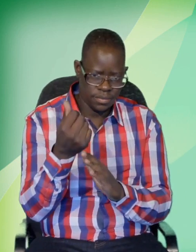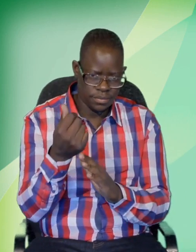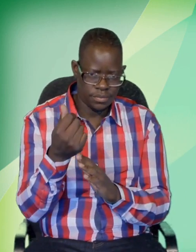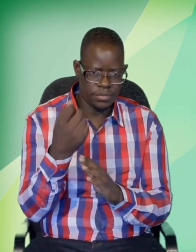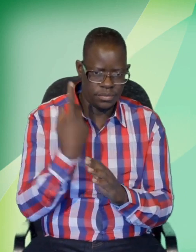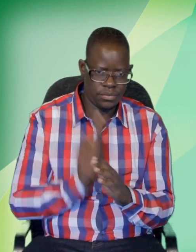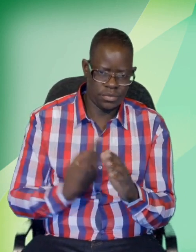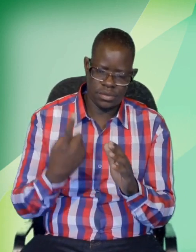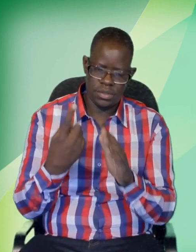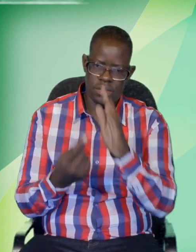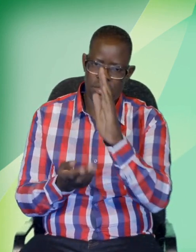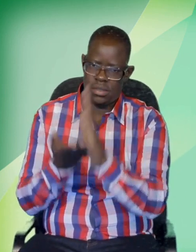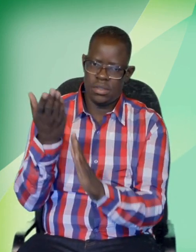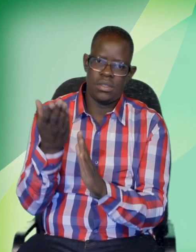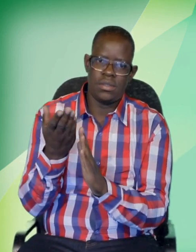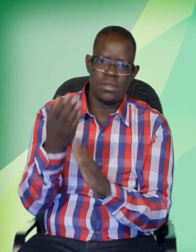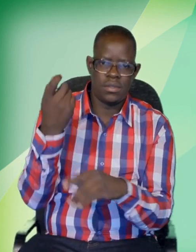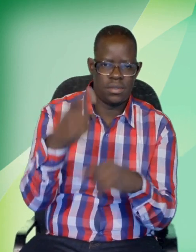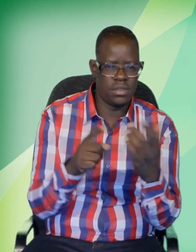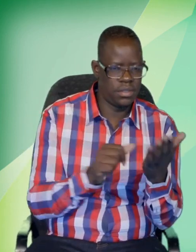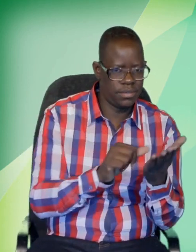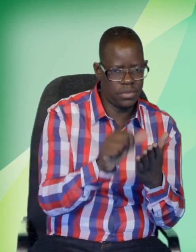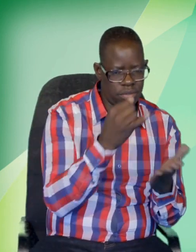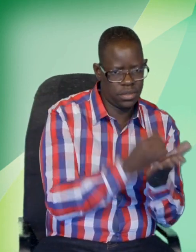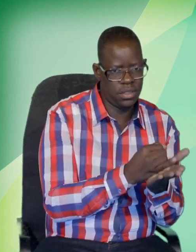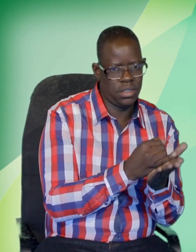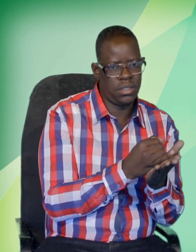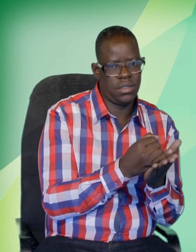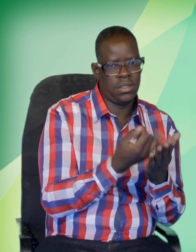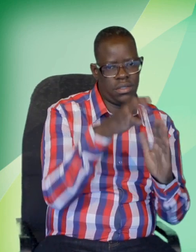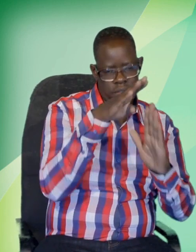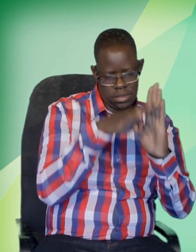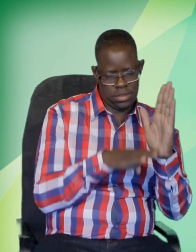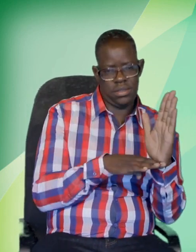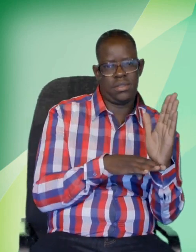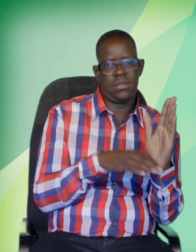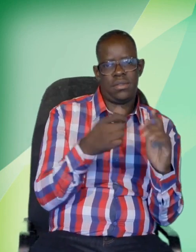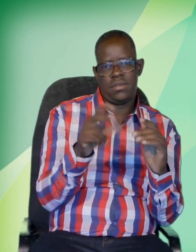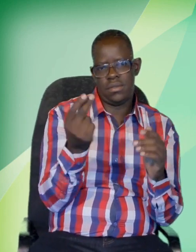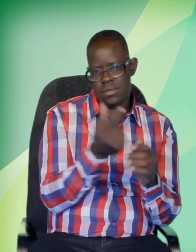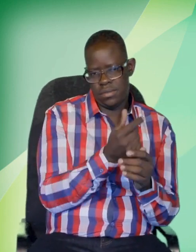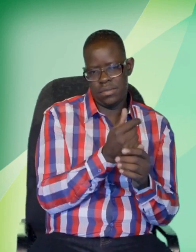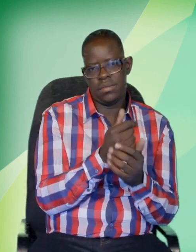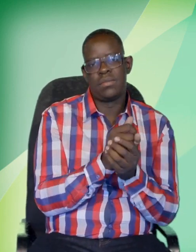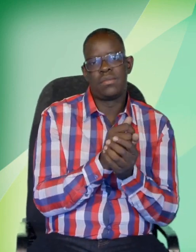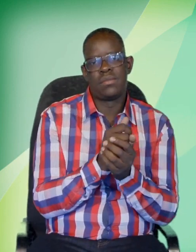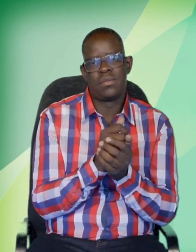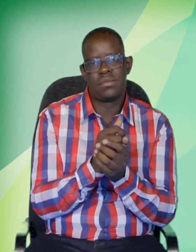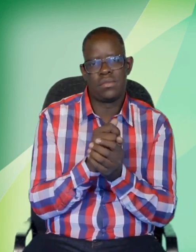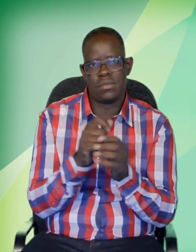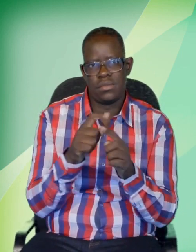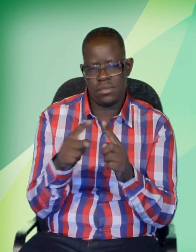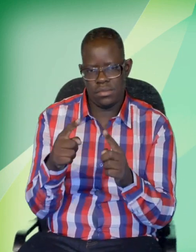equity also increased. If goods are bought on credit, the owner's equity will decrease, purchases expense, and the liability